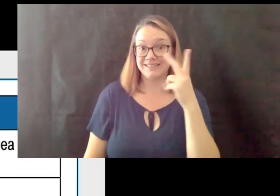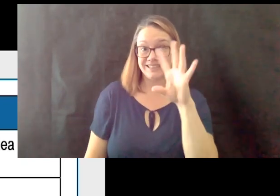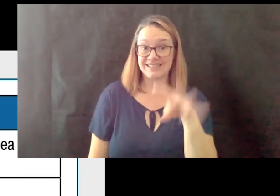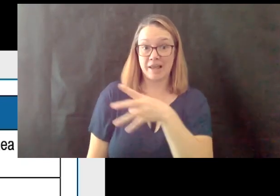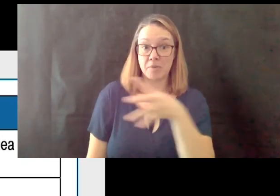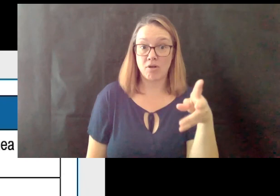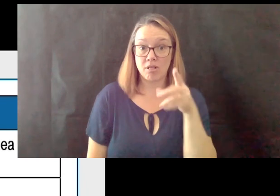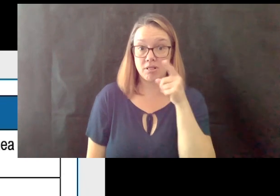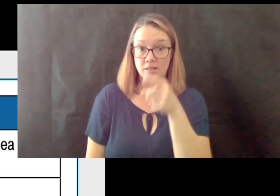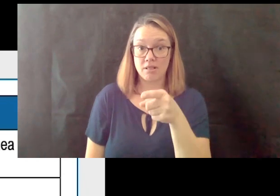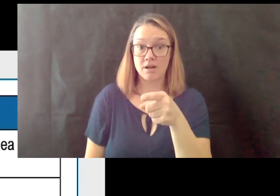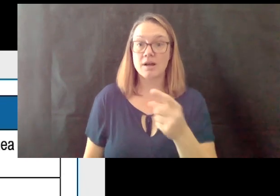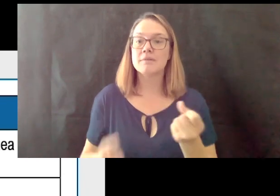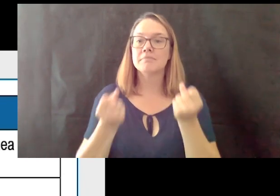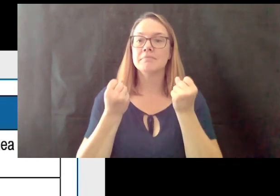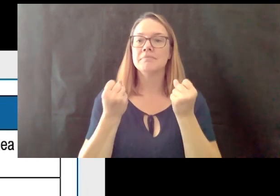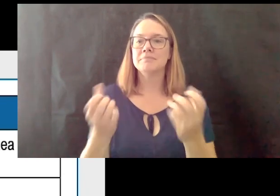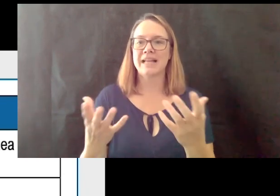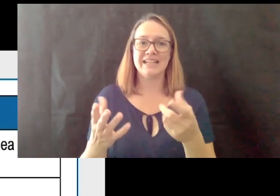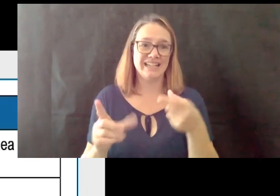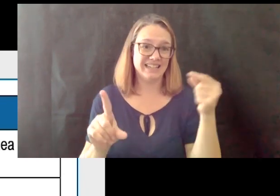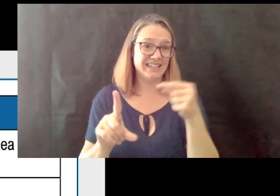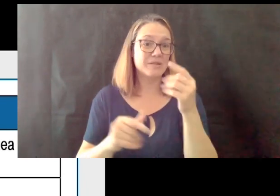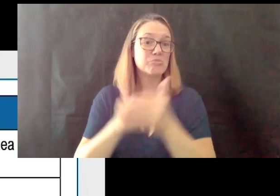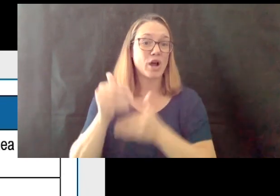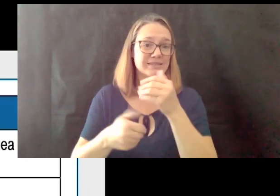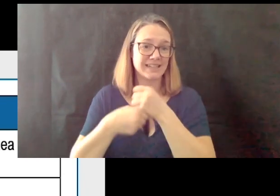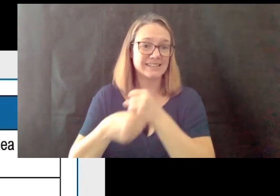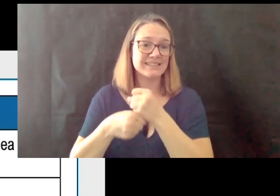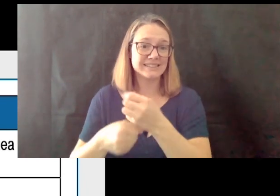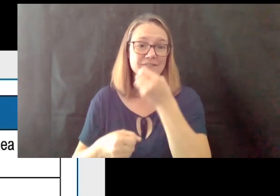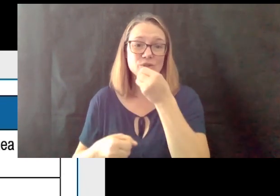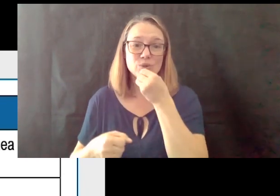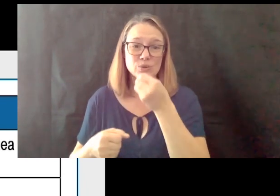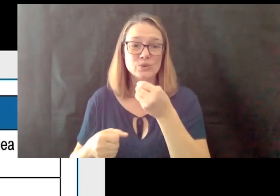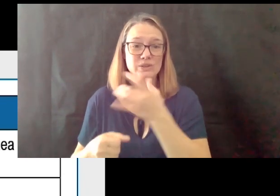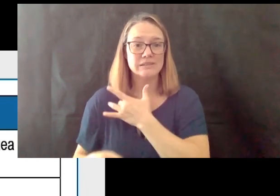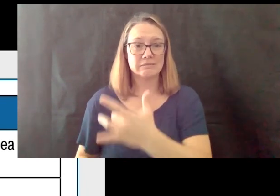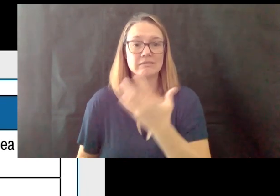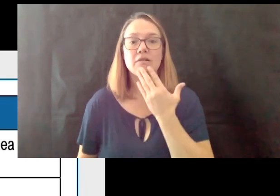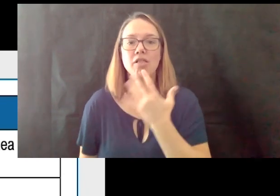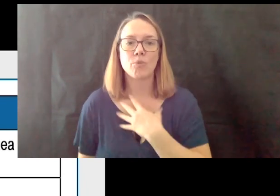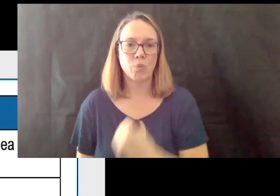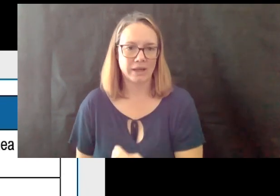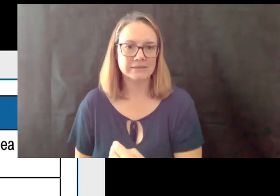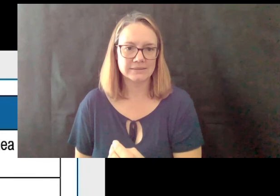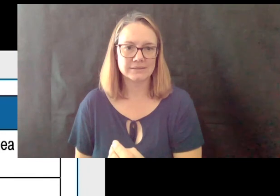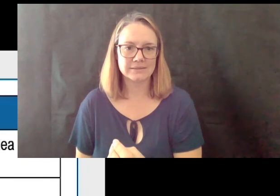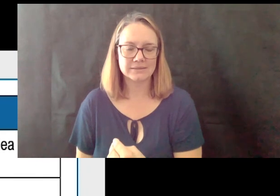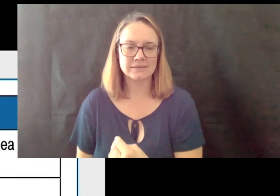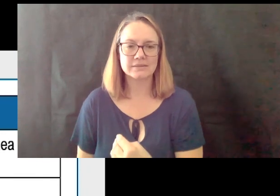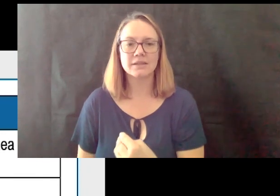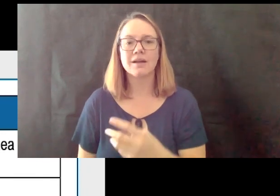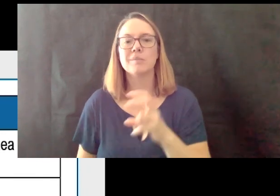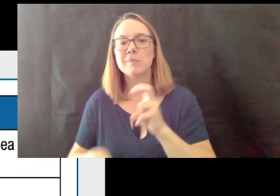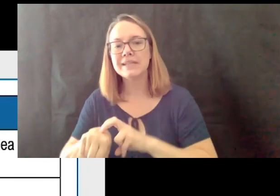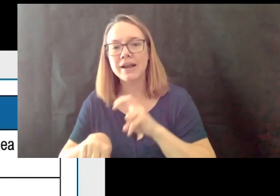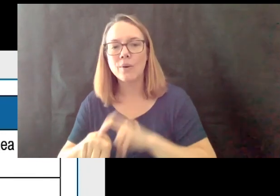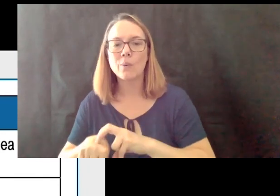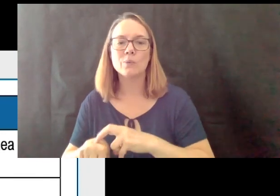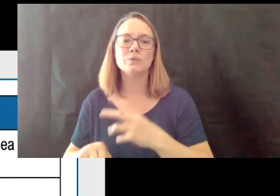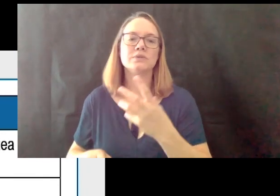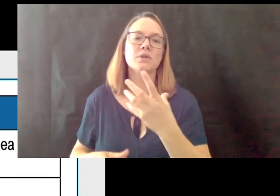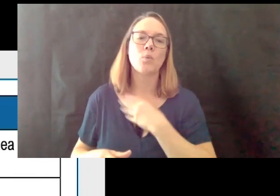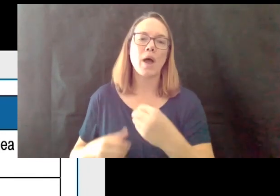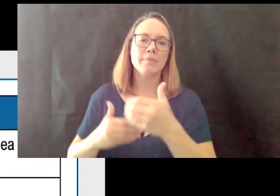table, many of these processed and refined foods are white in color, like we mentioned earlier in our presentation. So your